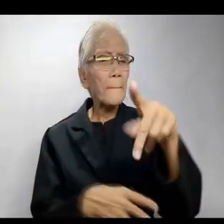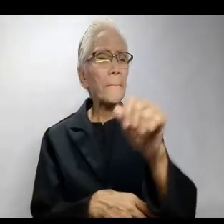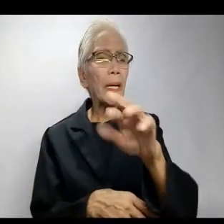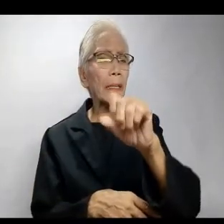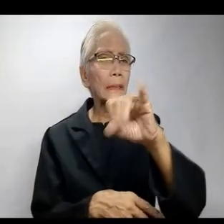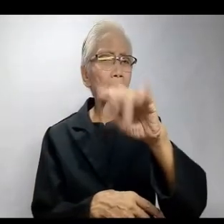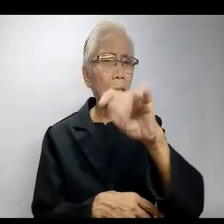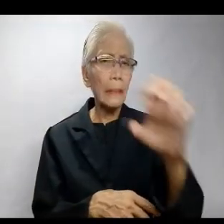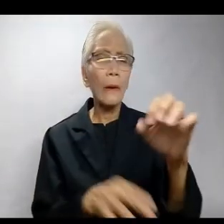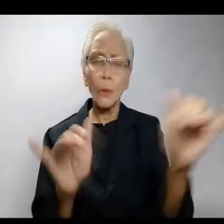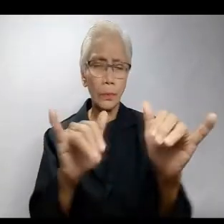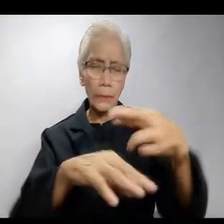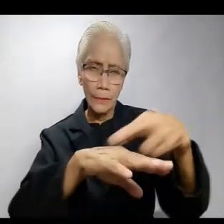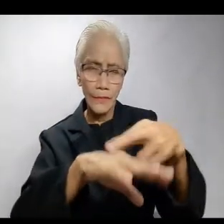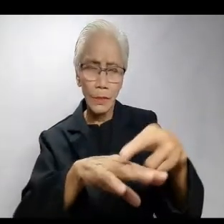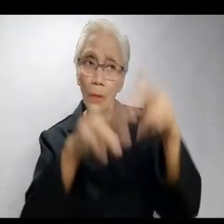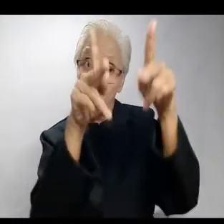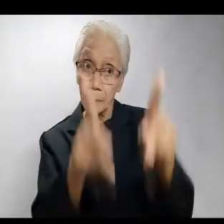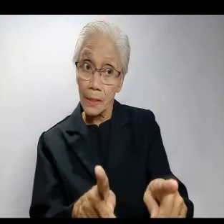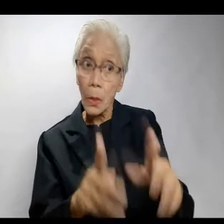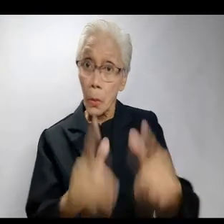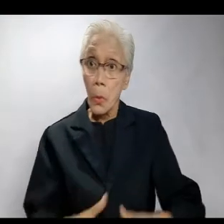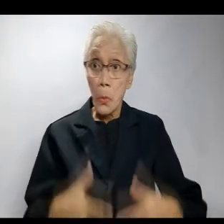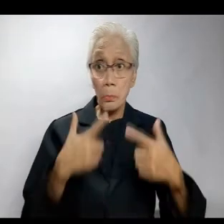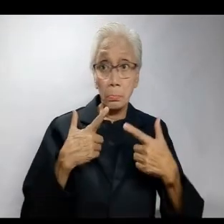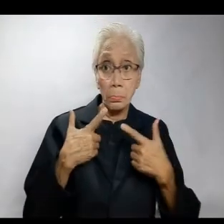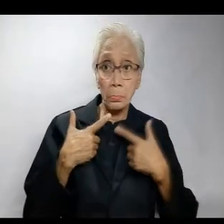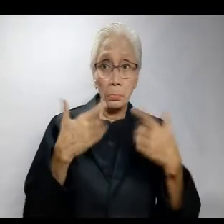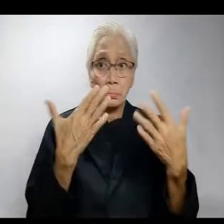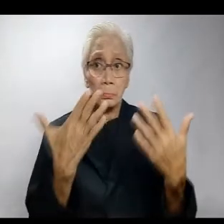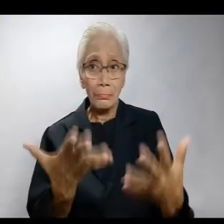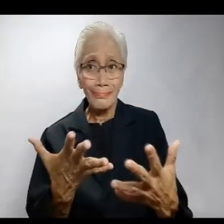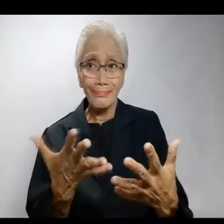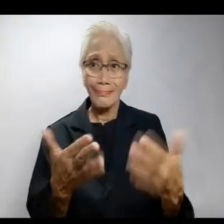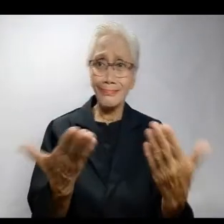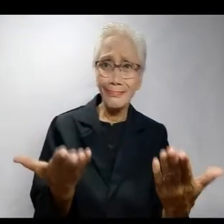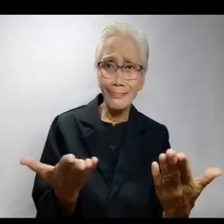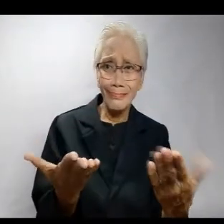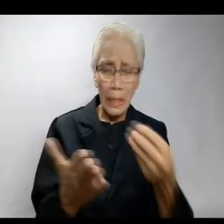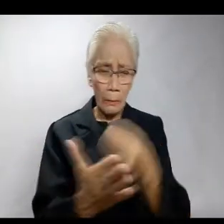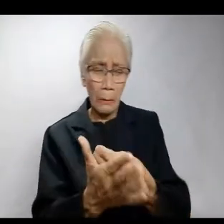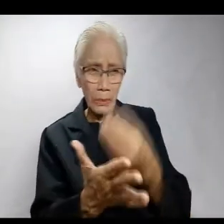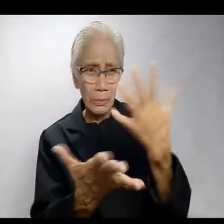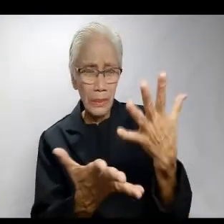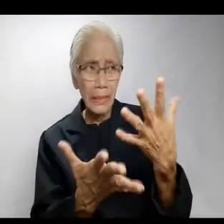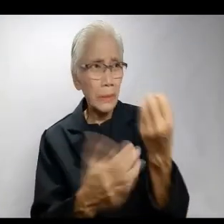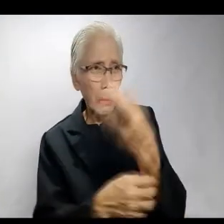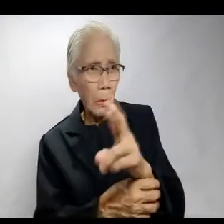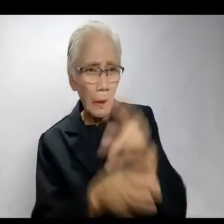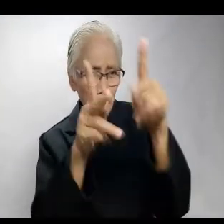parasite also refers to a person who lives by amusing the rich, or a person